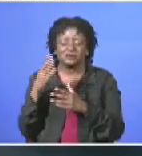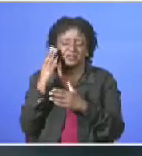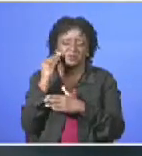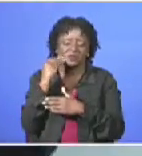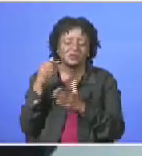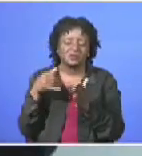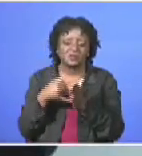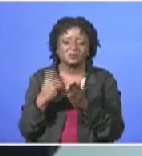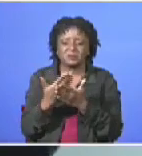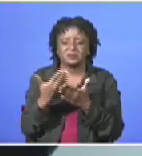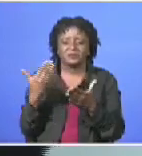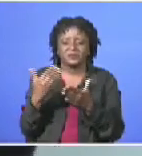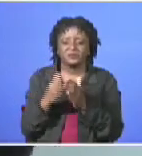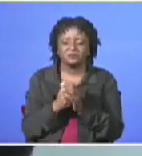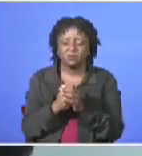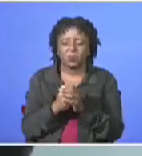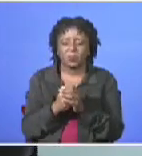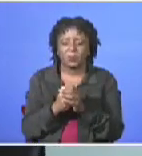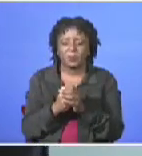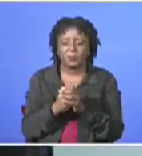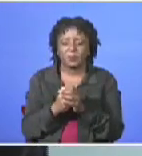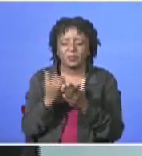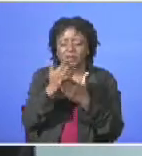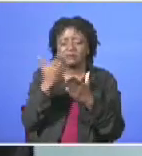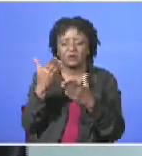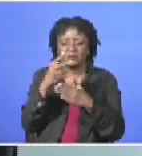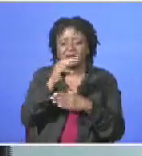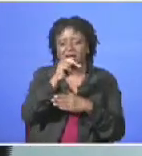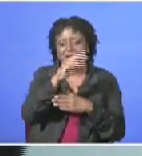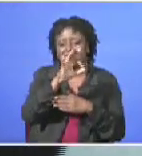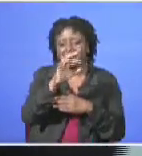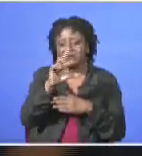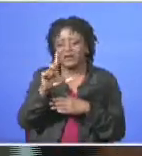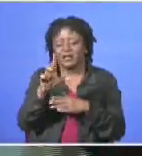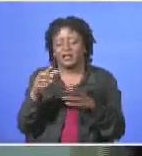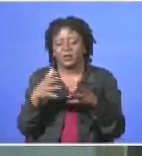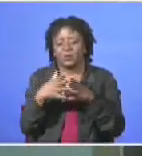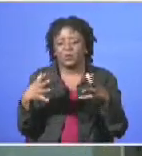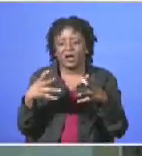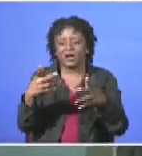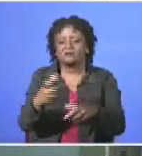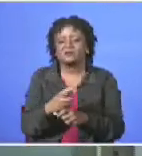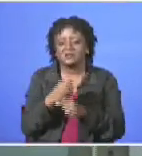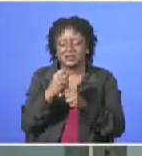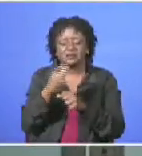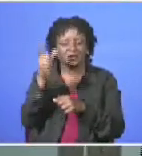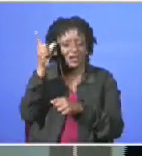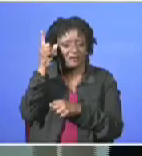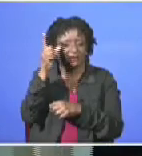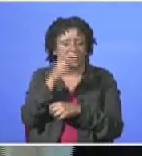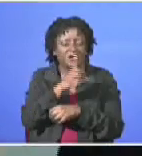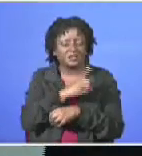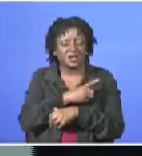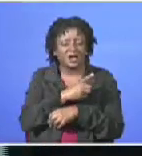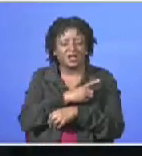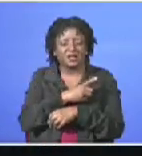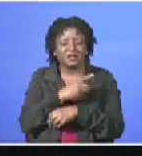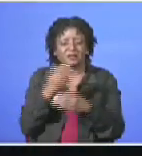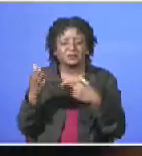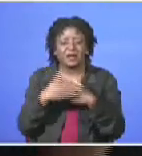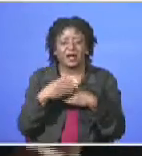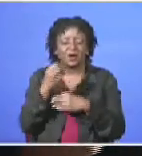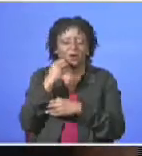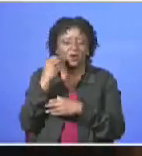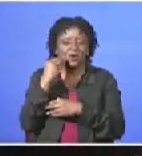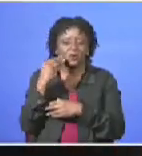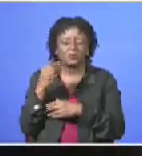time before. Former NFL wide receiver DeVar Darling was back home in the 242, and he gave our ZNS Total Sports team an update